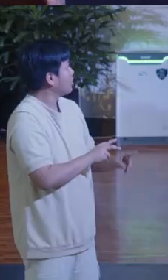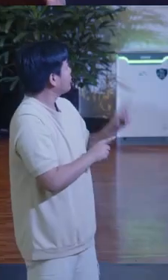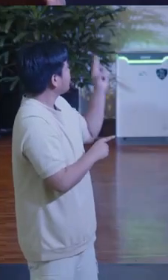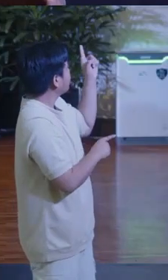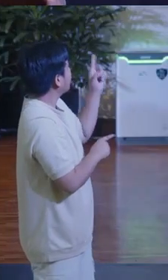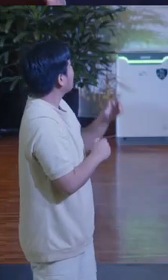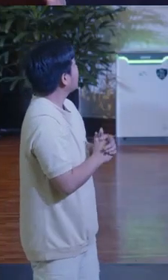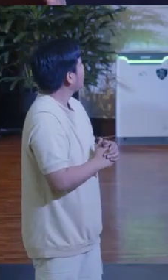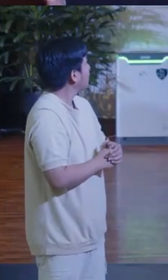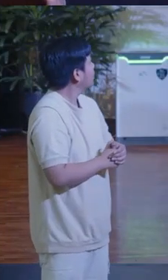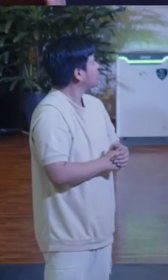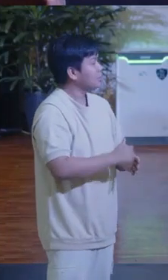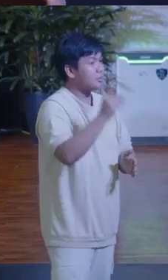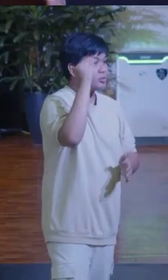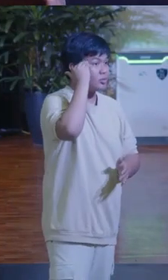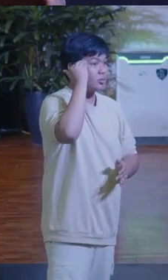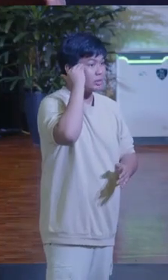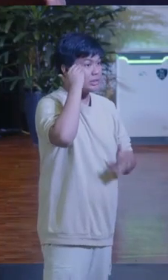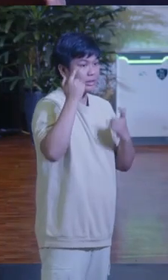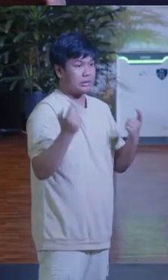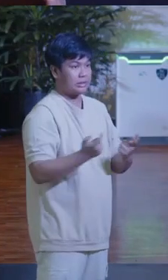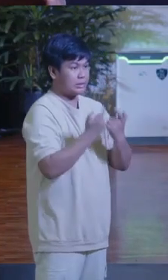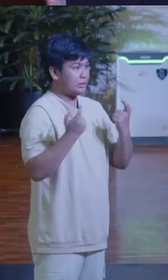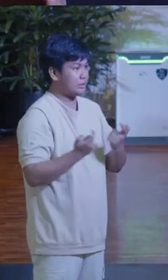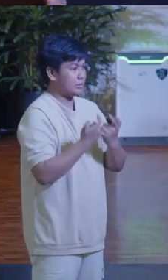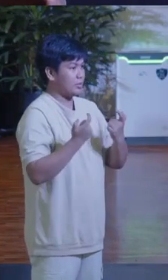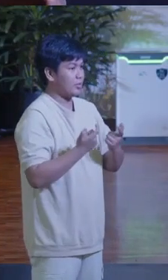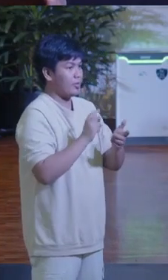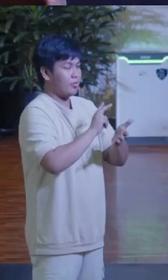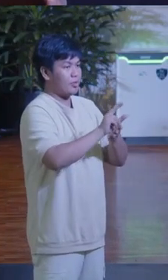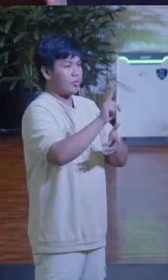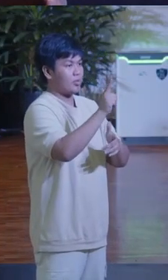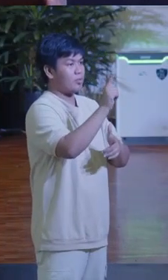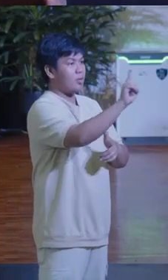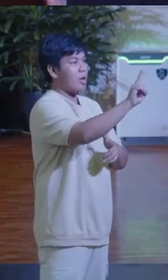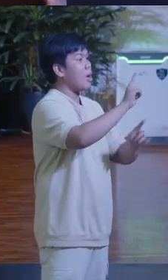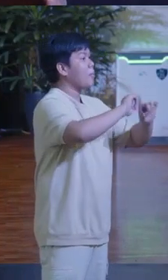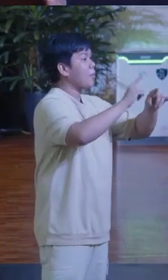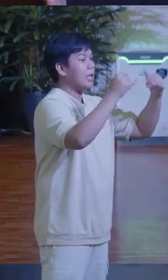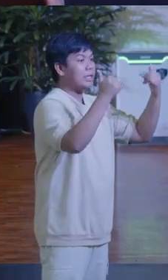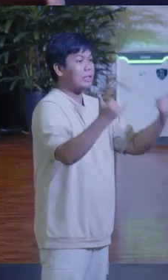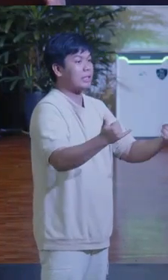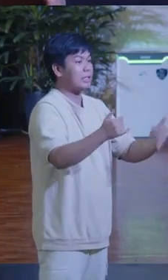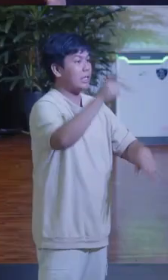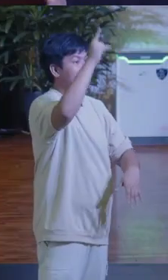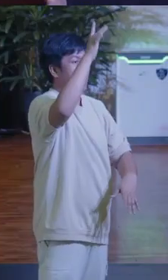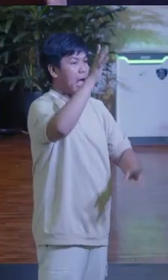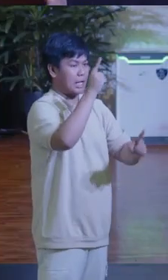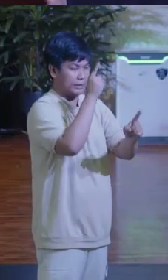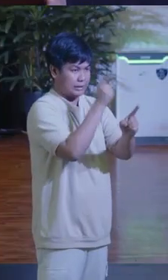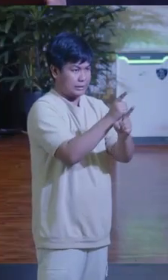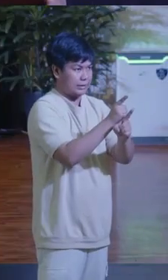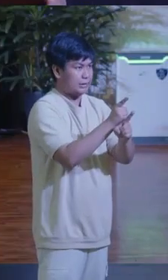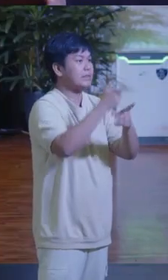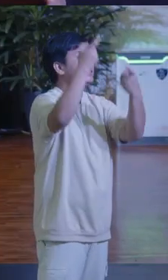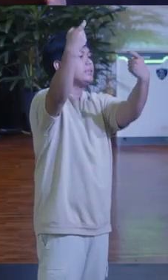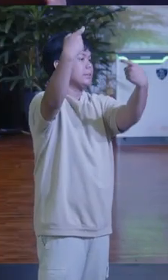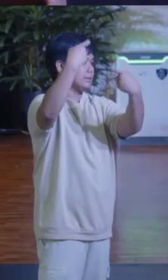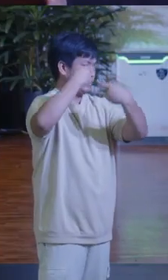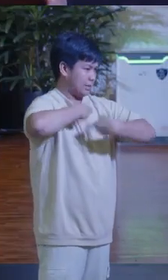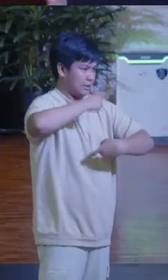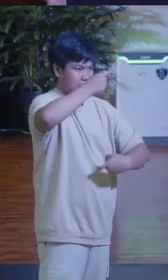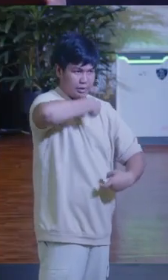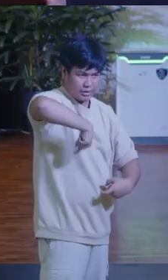knowledge of sin. Verse 21, but now the righteousness of God has been